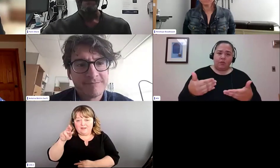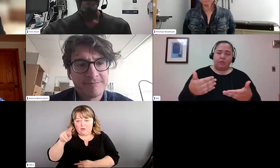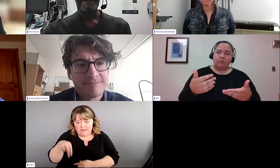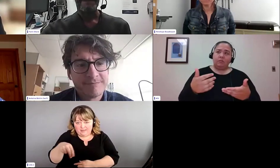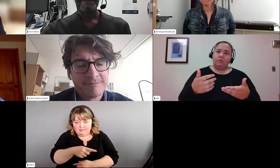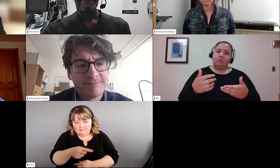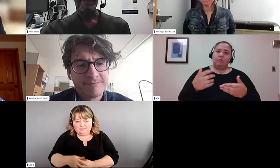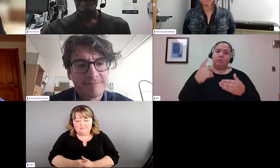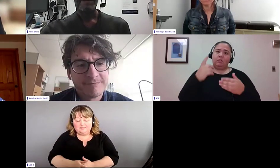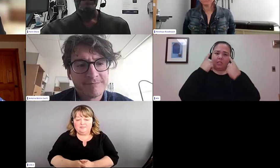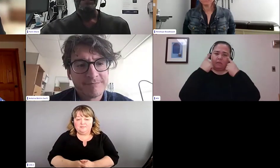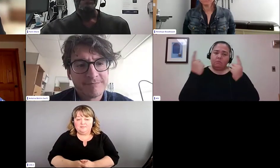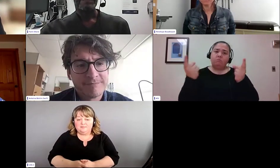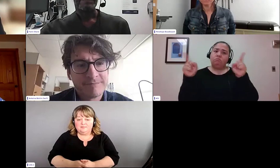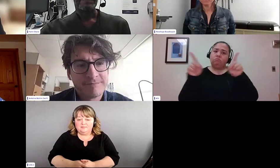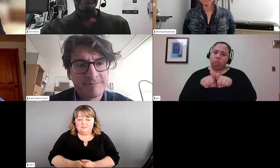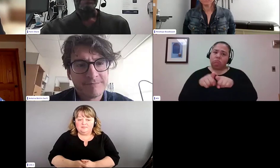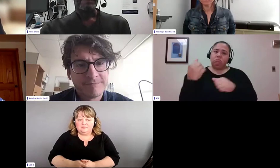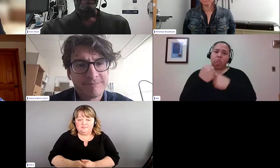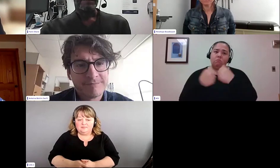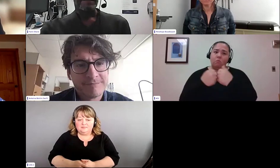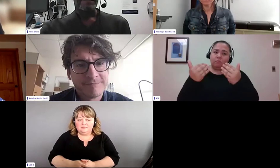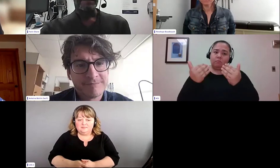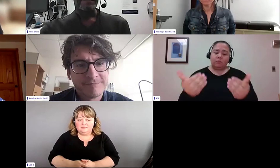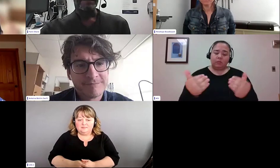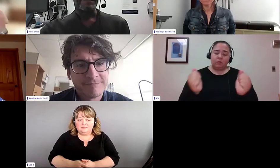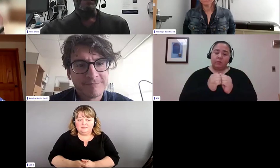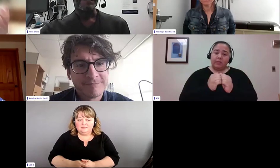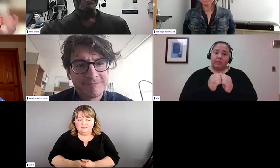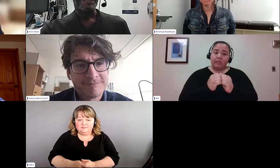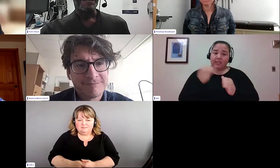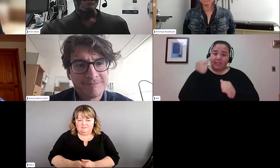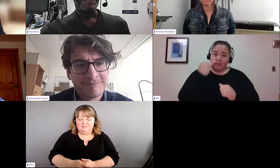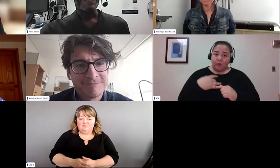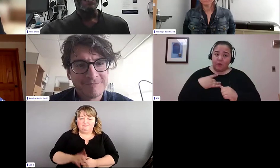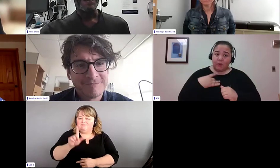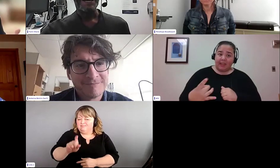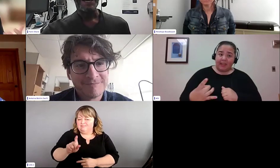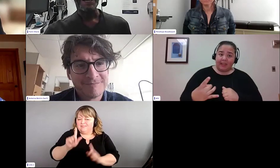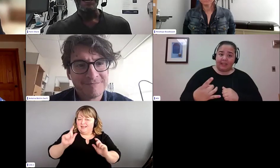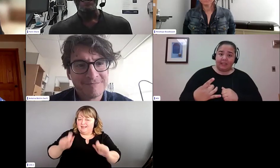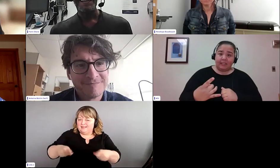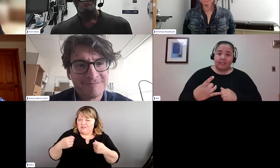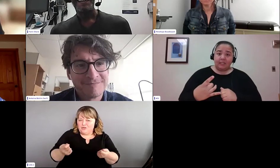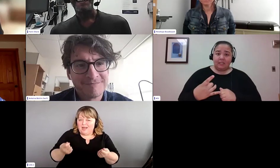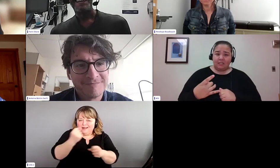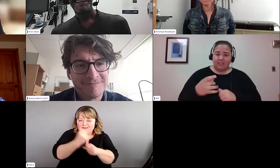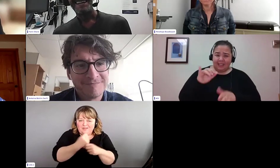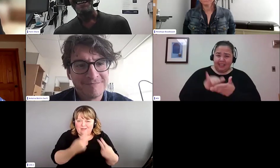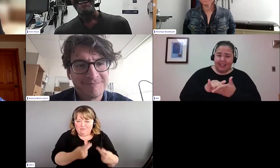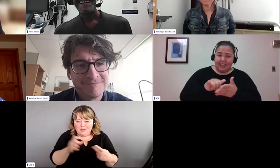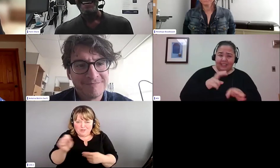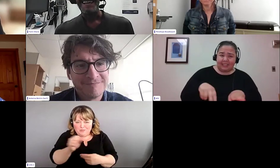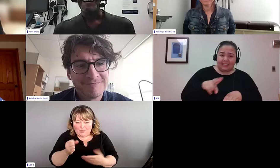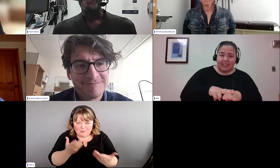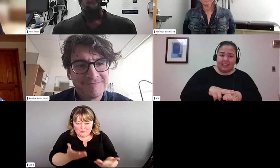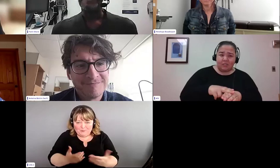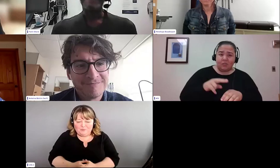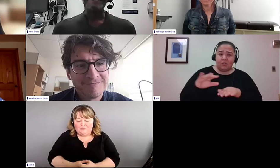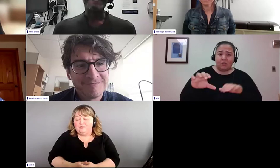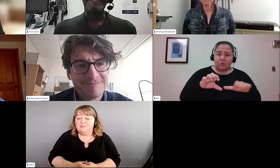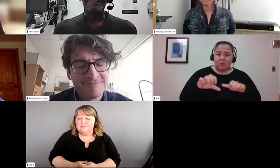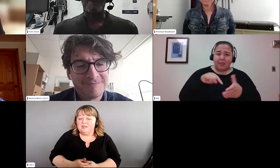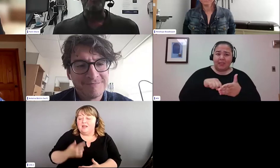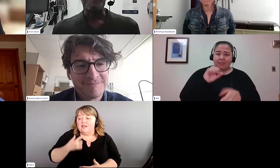mutual support? Perhaps to begin with, Farron, if you would like to. Is it natural to do this work